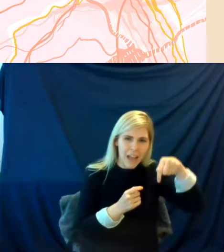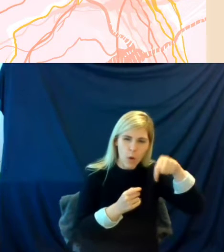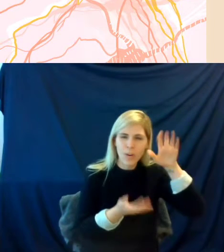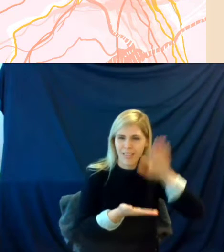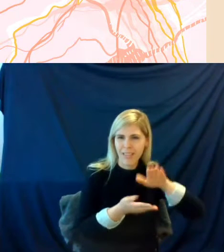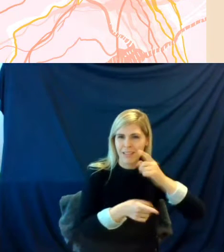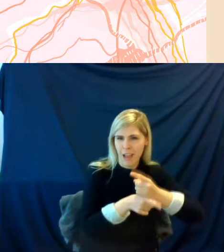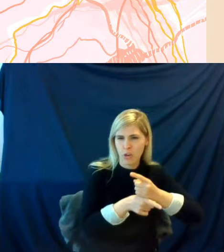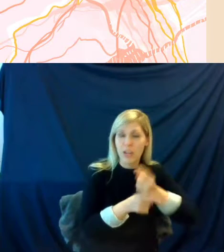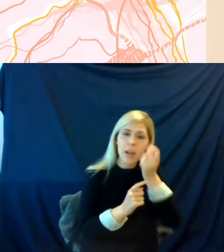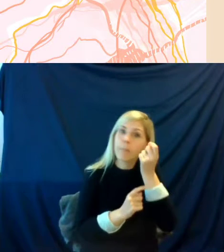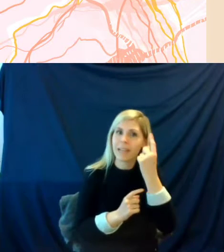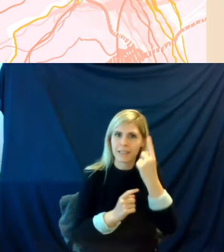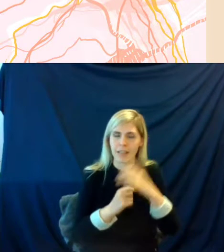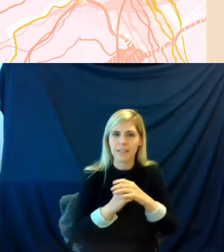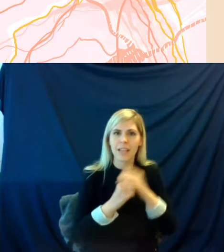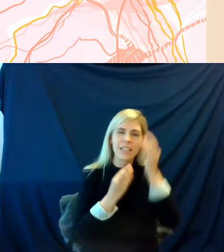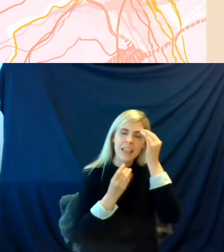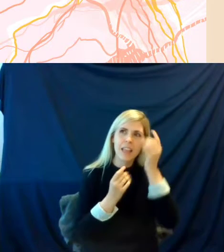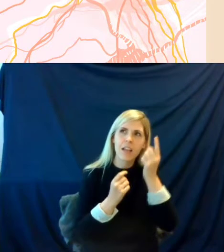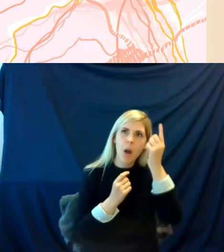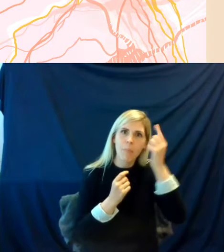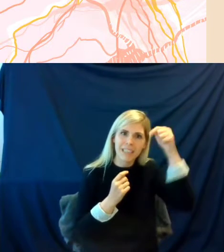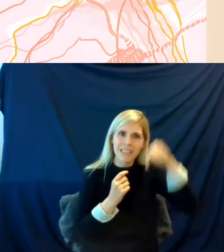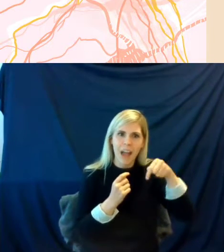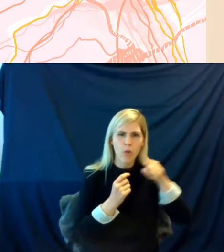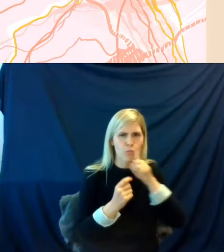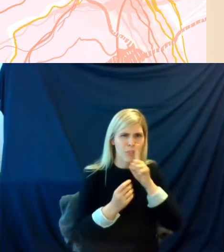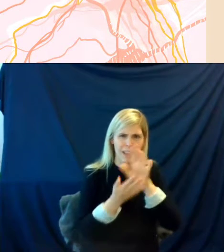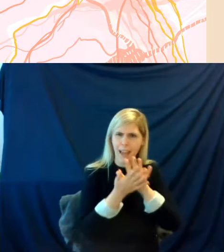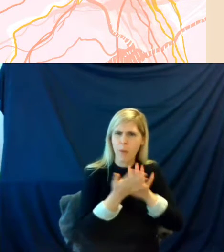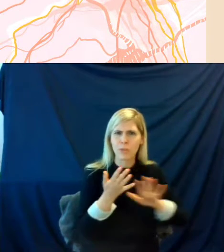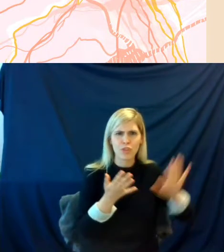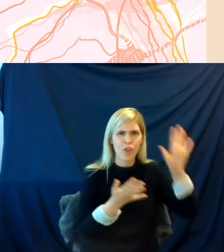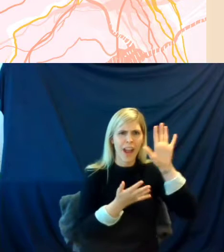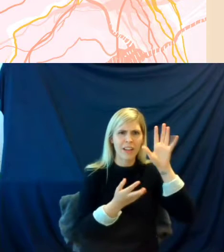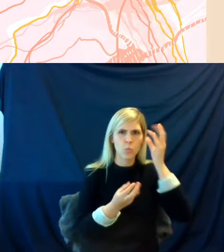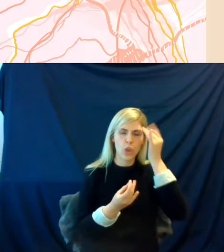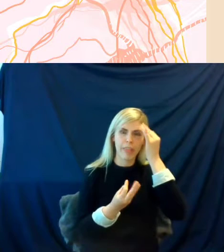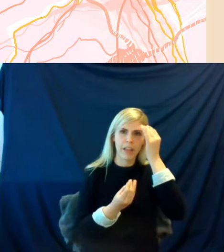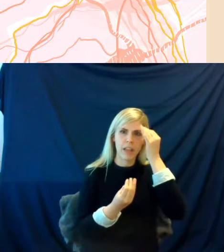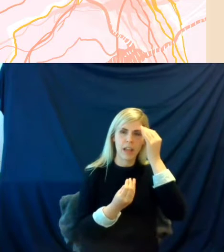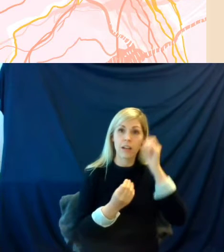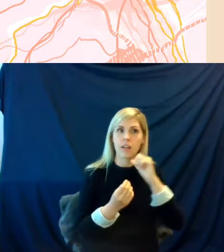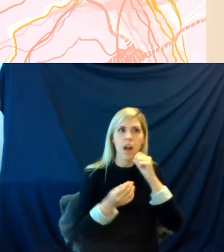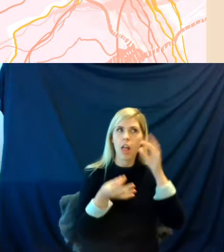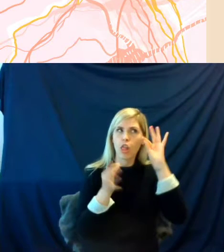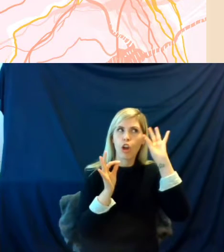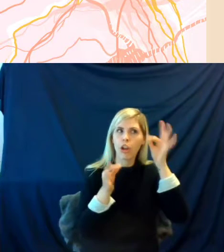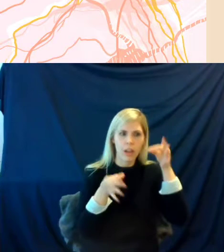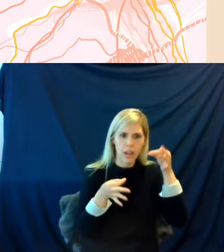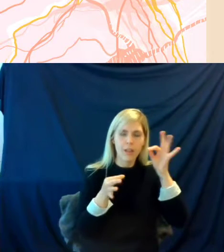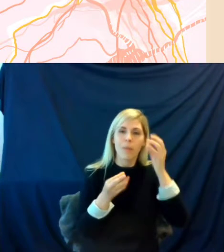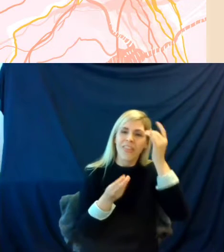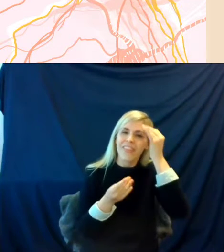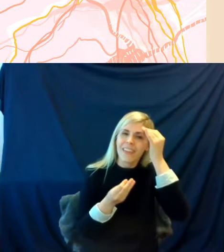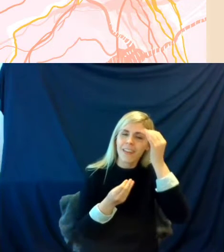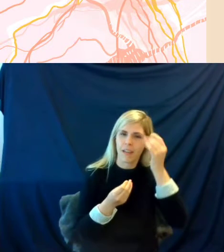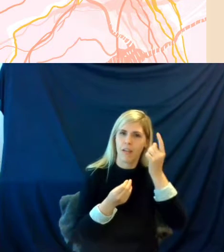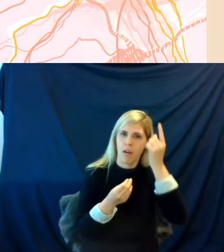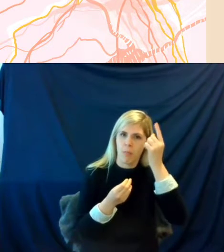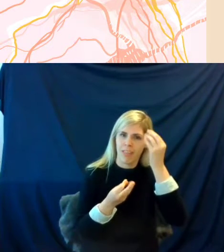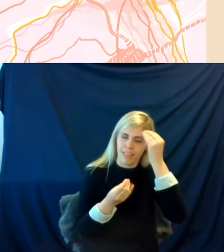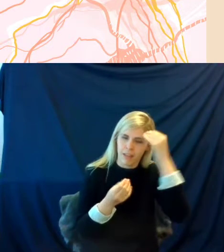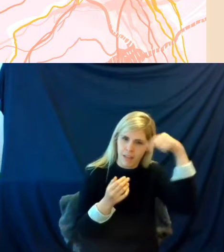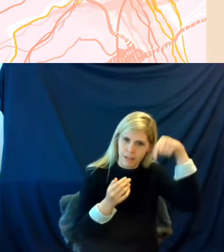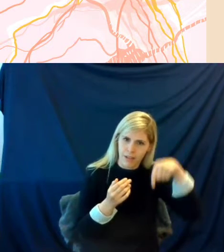up and down. And that makes a lot of sense because thinking up and down is a super abstract concept. Whereas, raising your eyebrows is